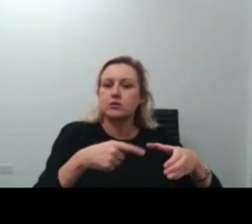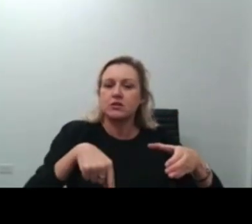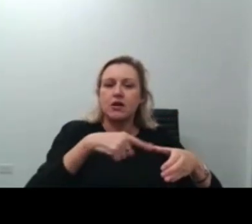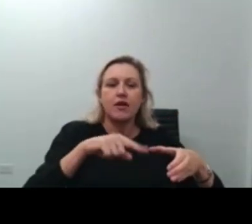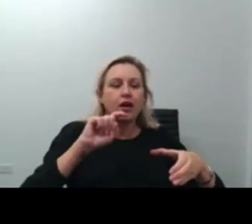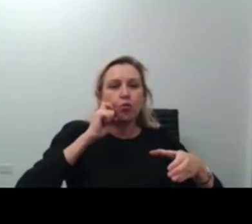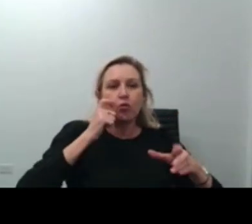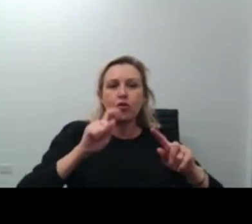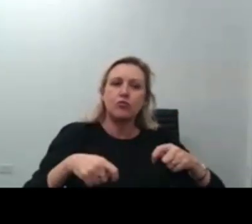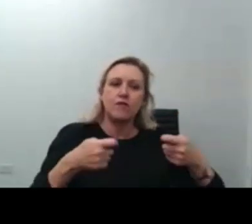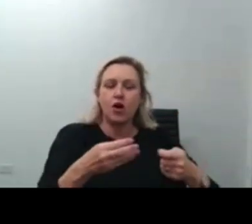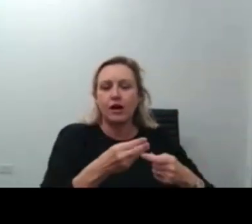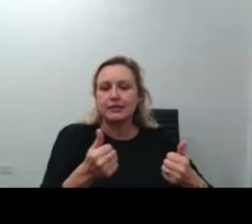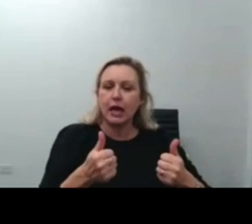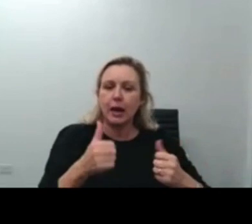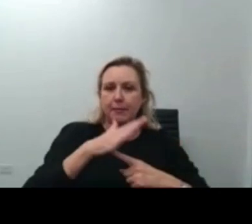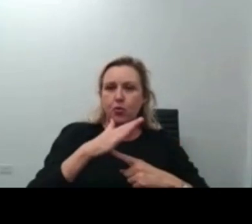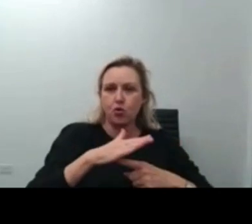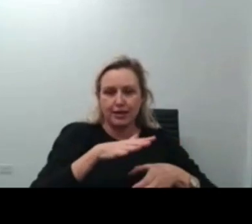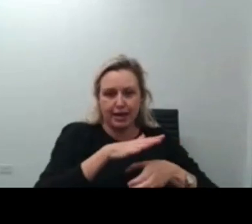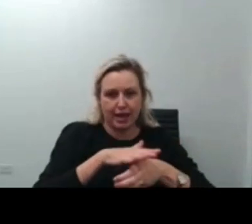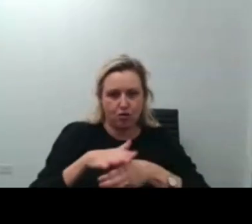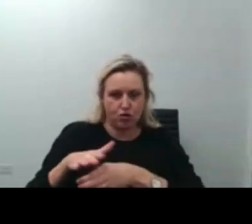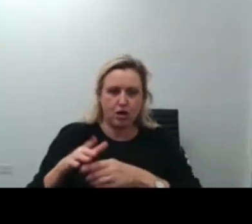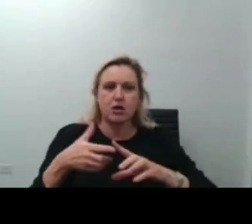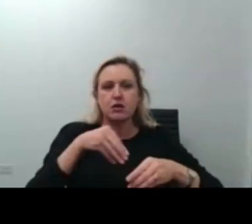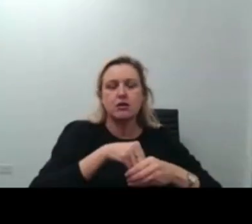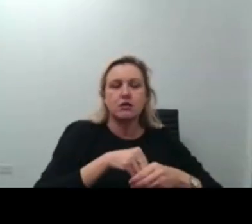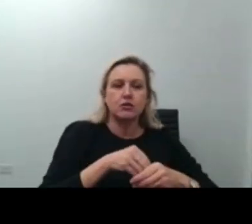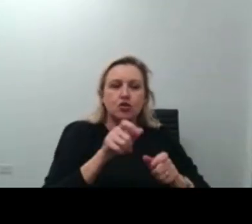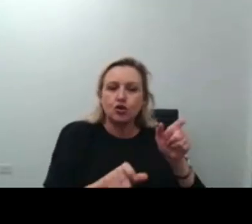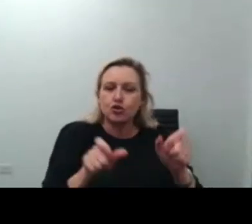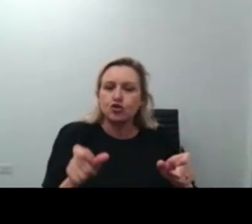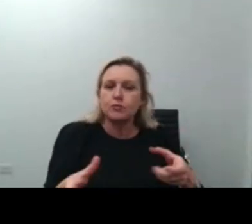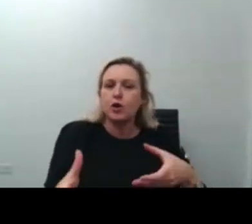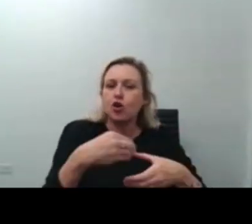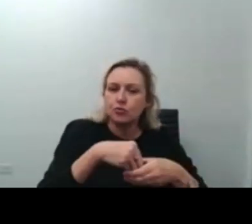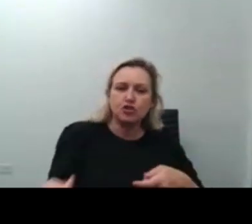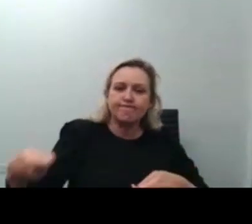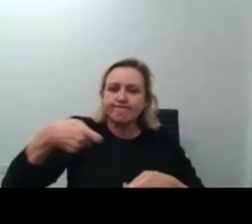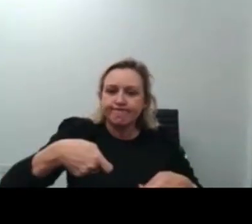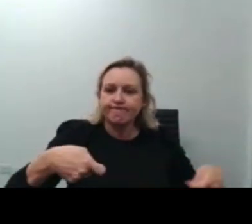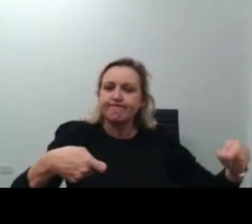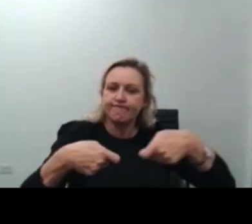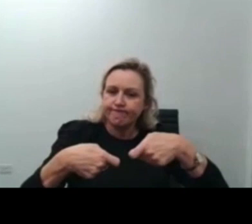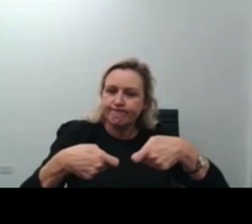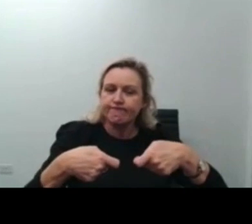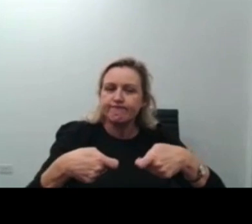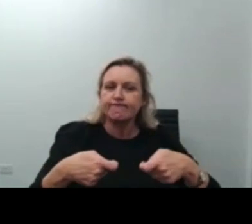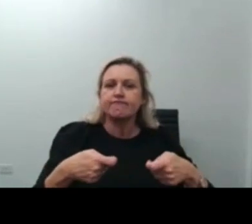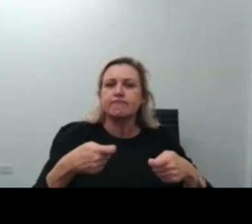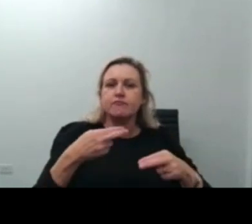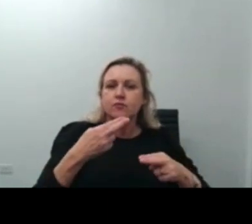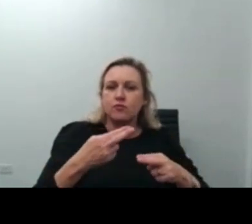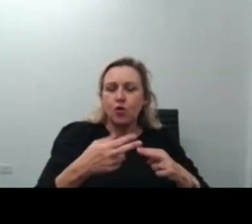some critical areas, including consumer contribution arrangements, finalising a